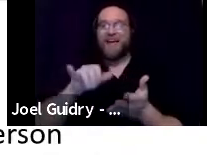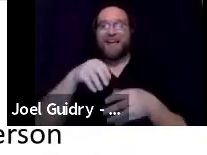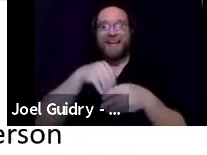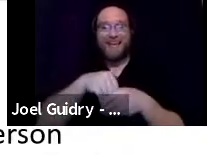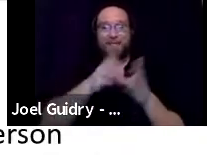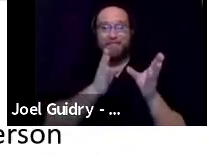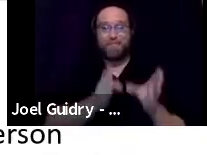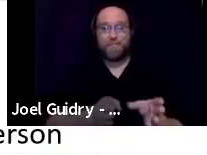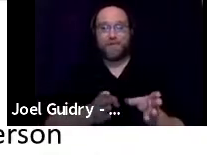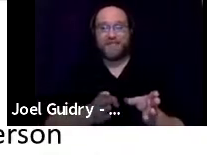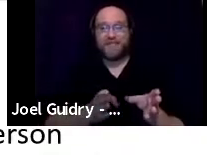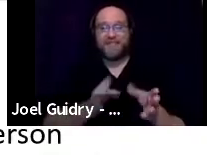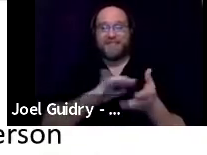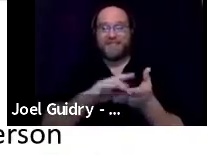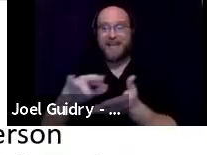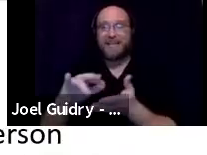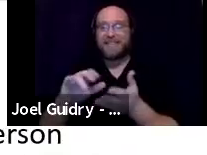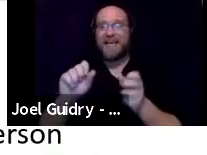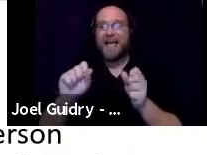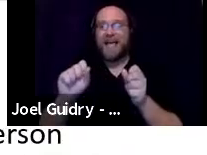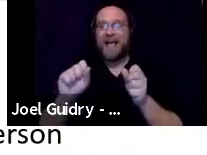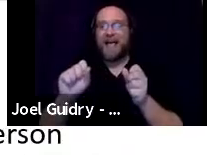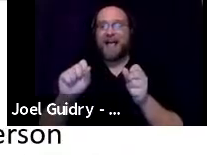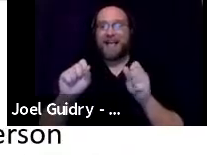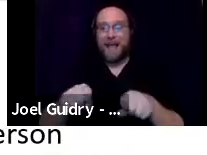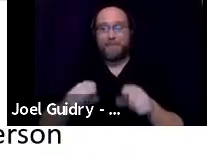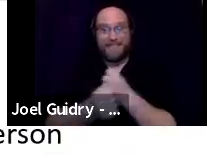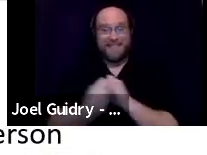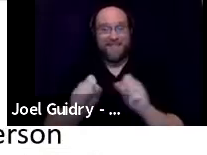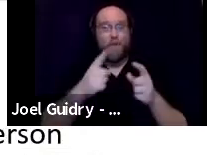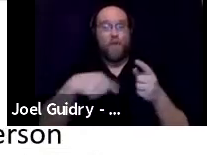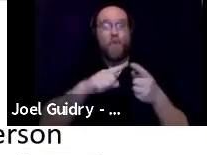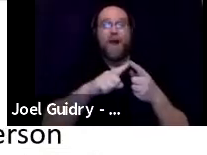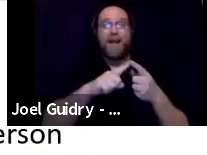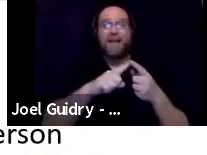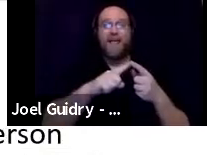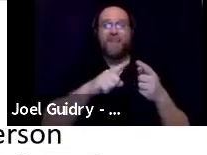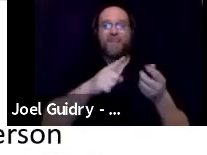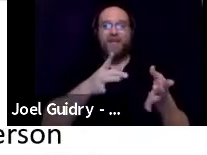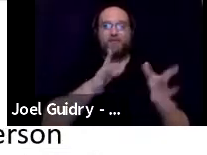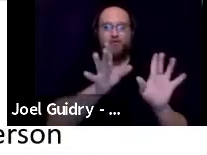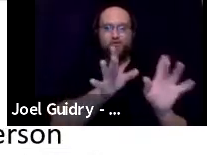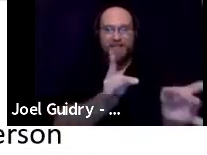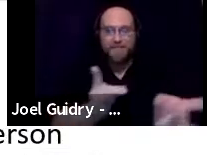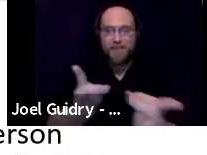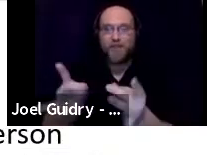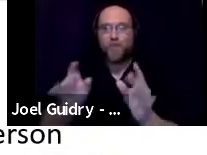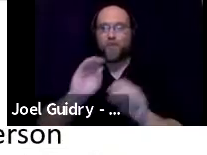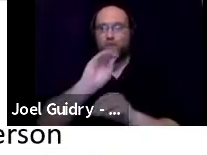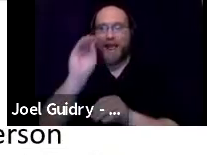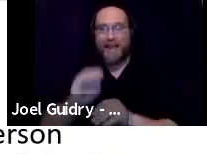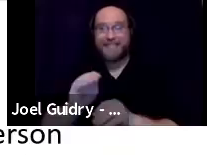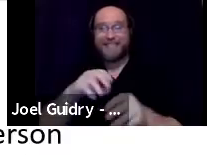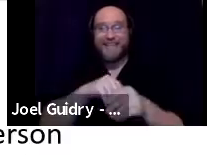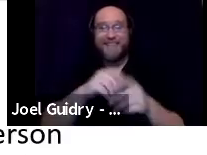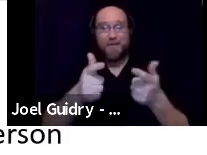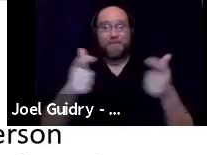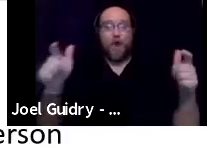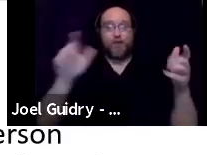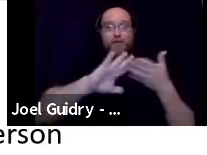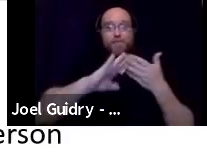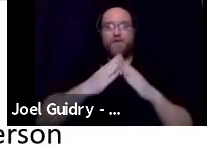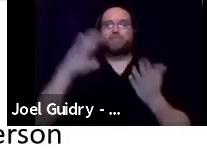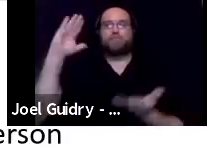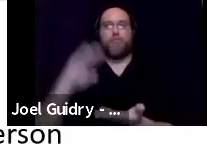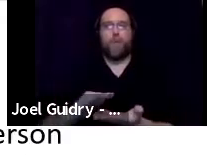transmission rates in the larger community are low. But there are a lot of things that have to happen before that could become possible.